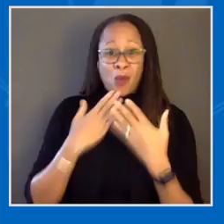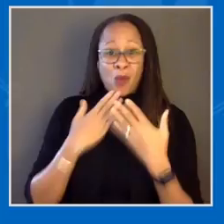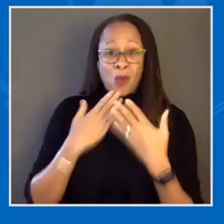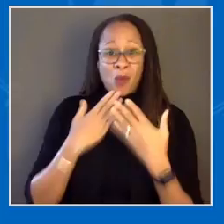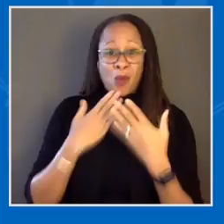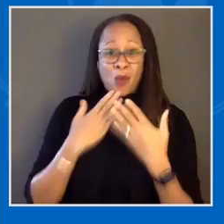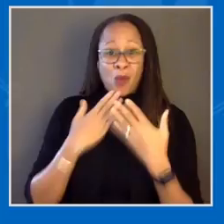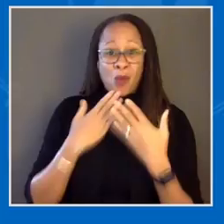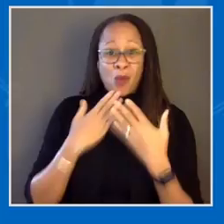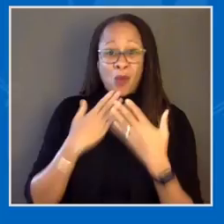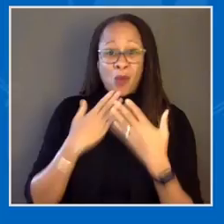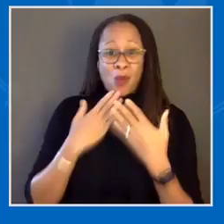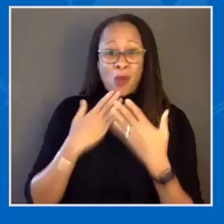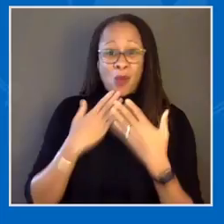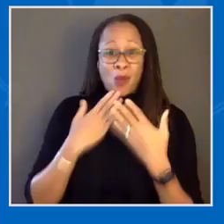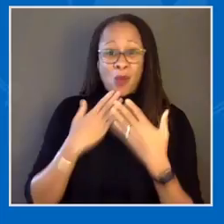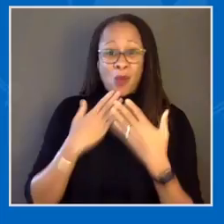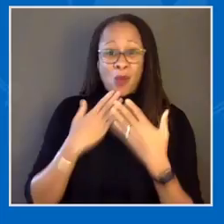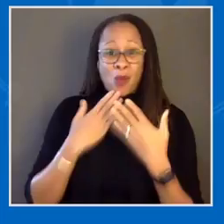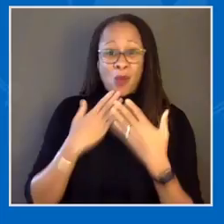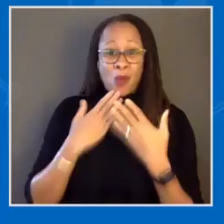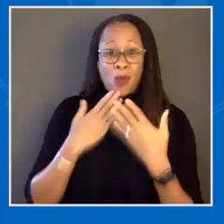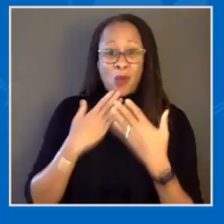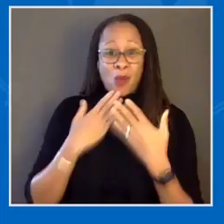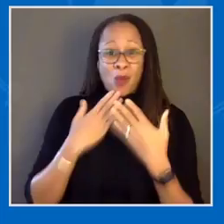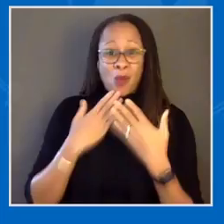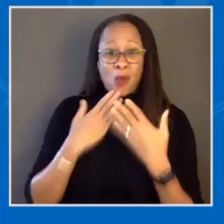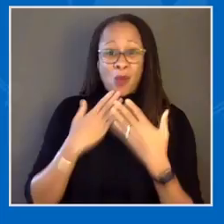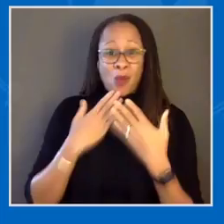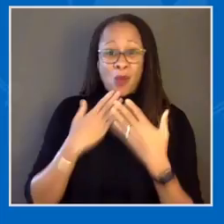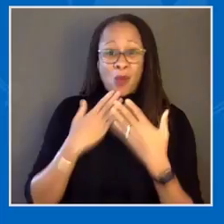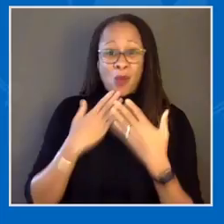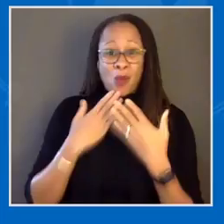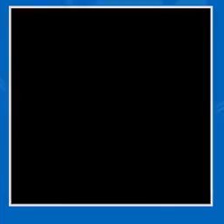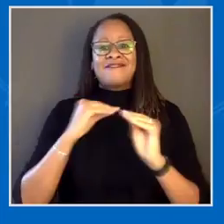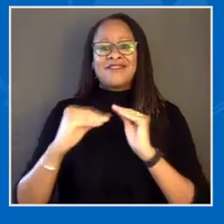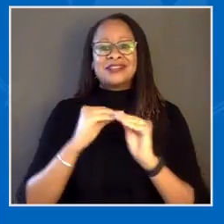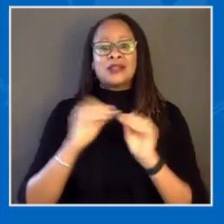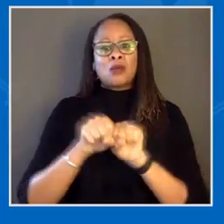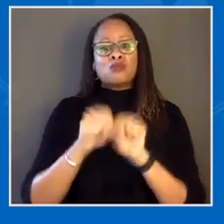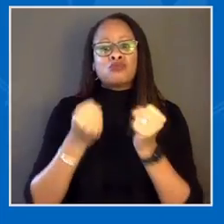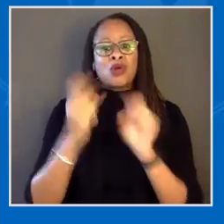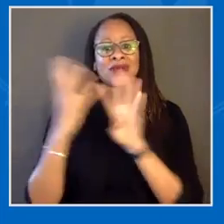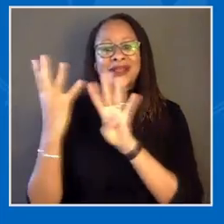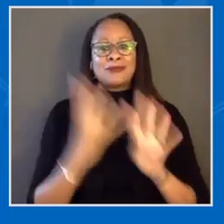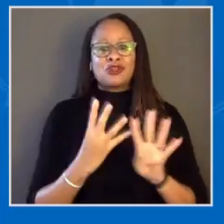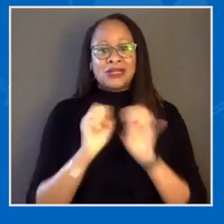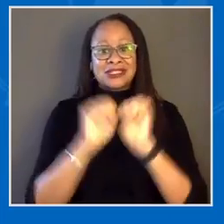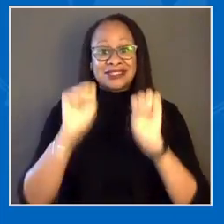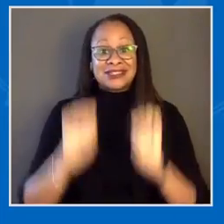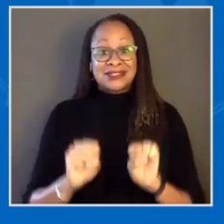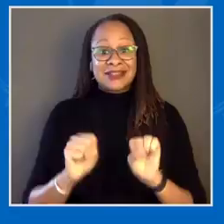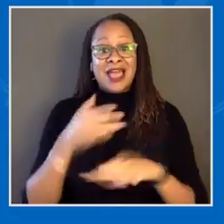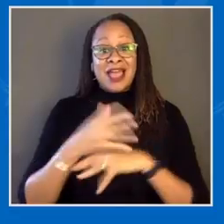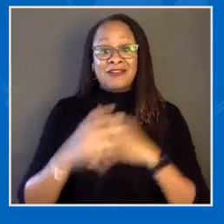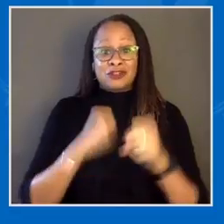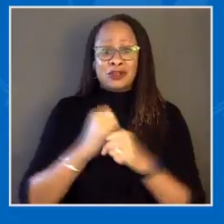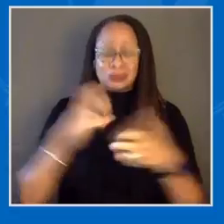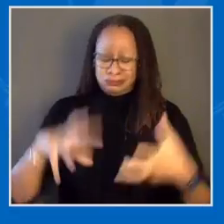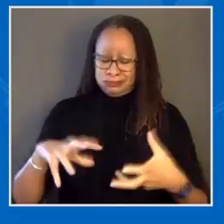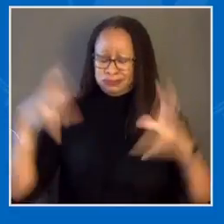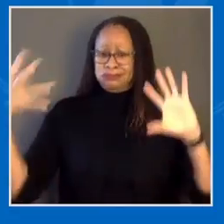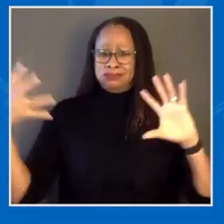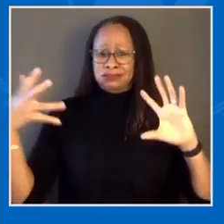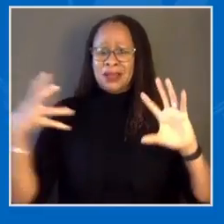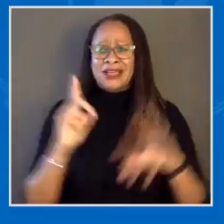And it's the job that plays a critical role in fixing our broken immigration system. After years of chaos, dysfunction, and